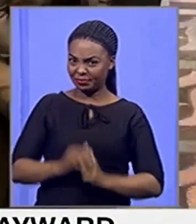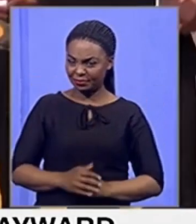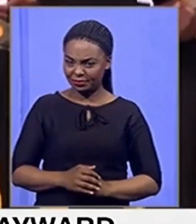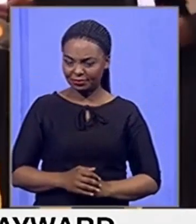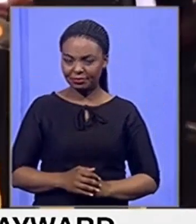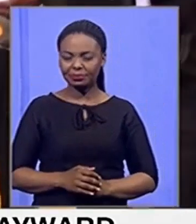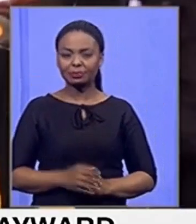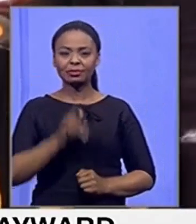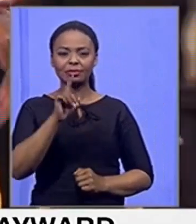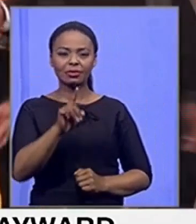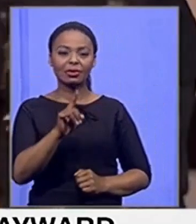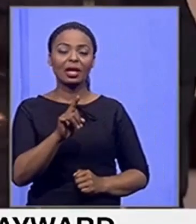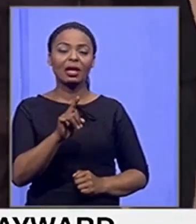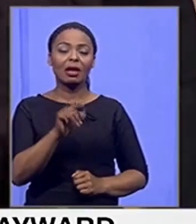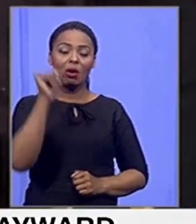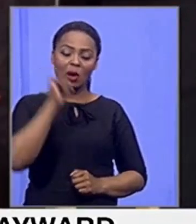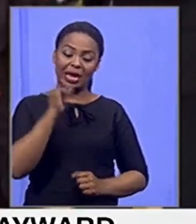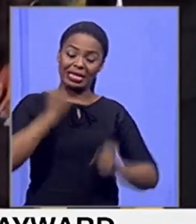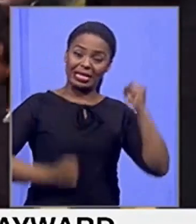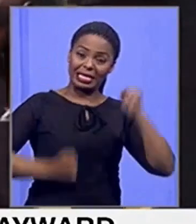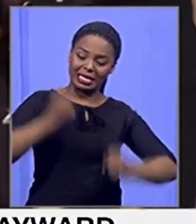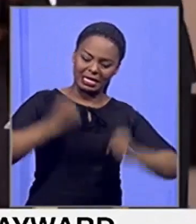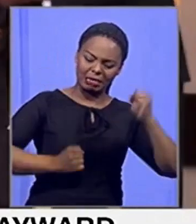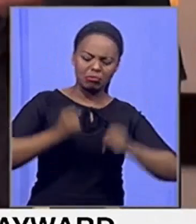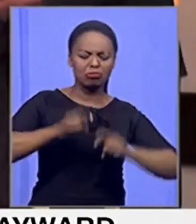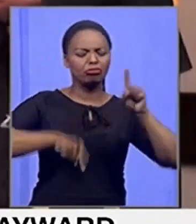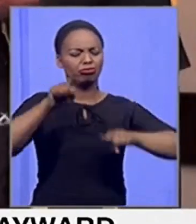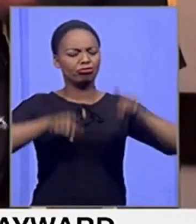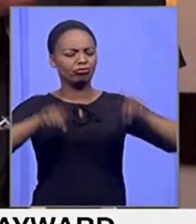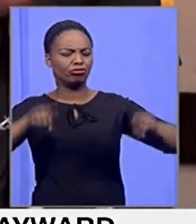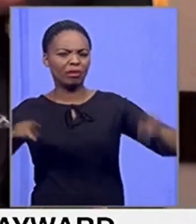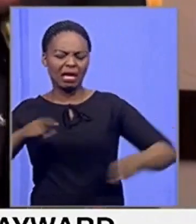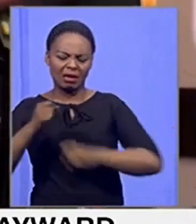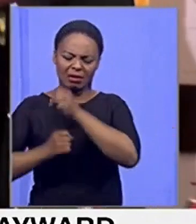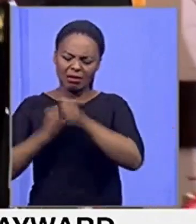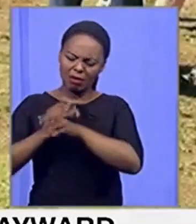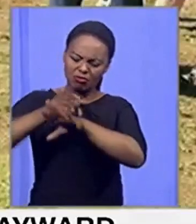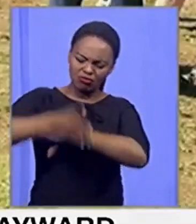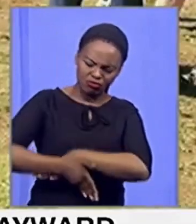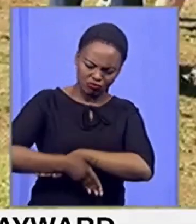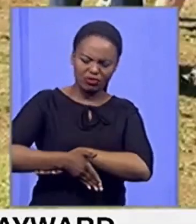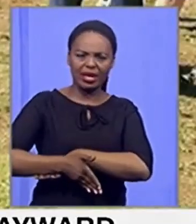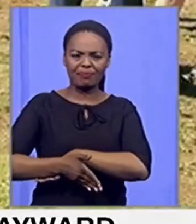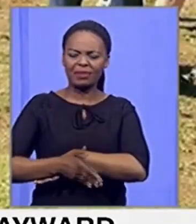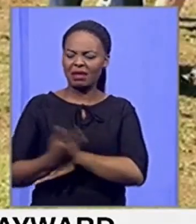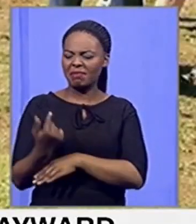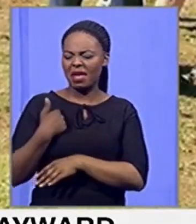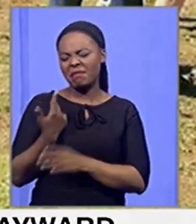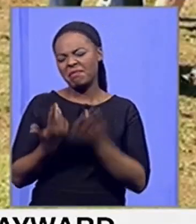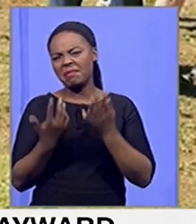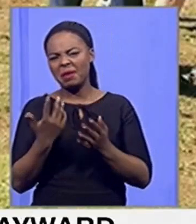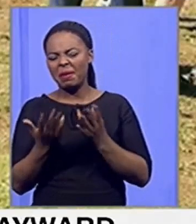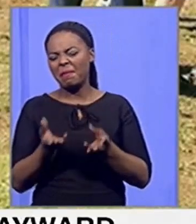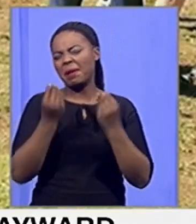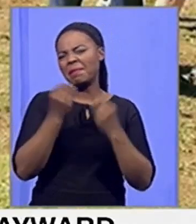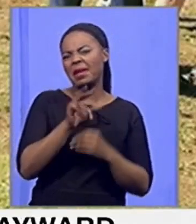Ga ke mo ke dima di-marathon tse di-record tsa ka ka moka di be di sepela no 8